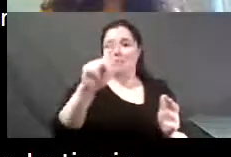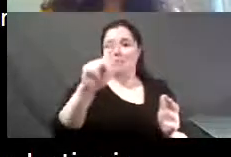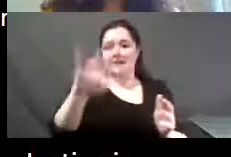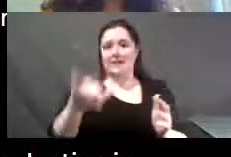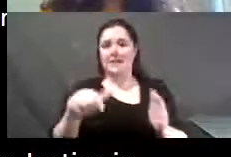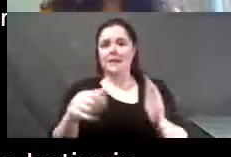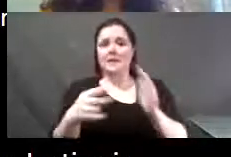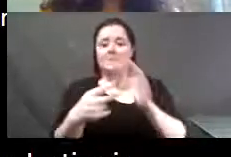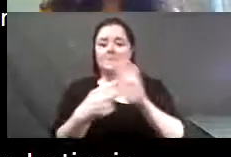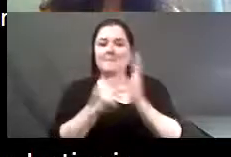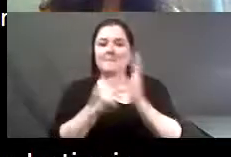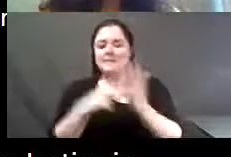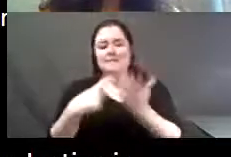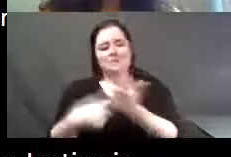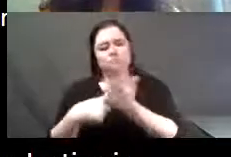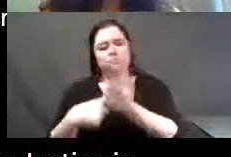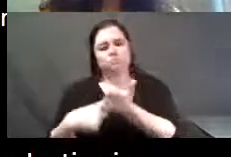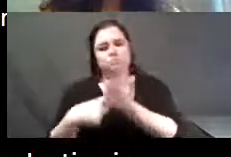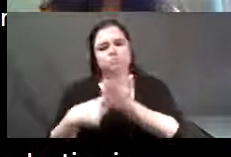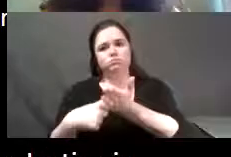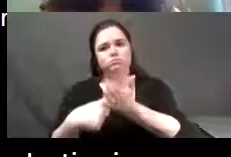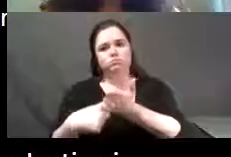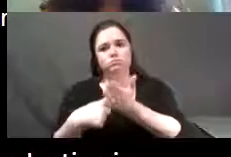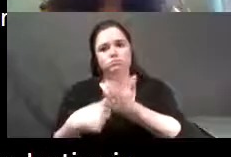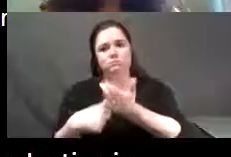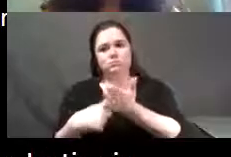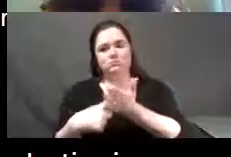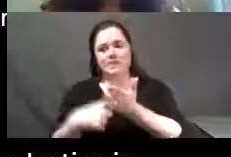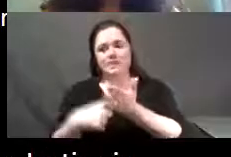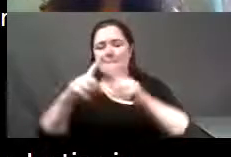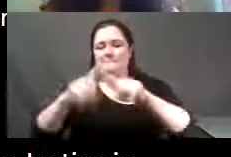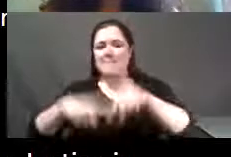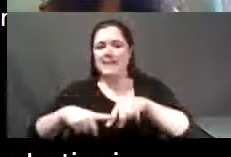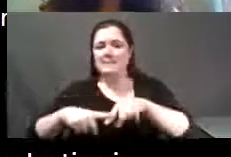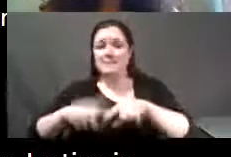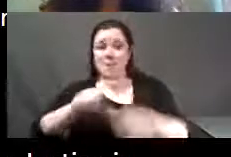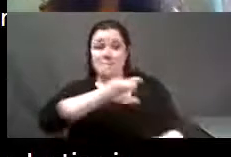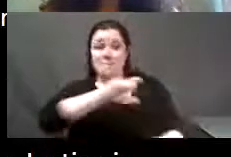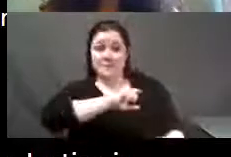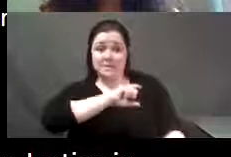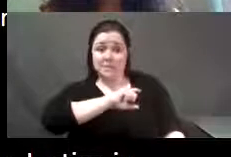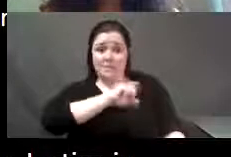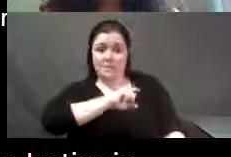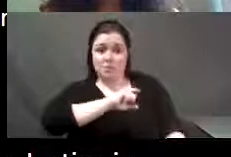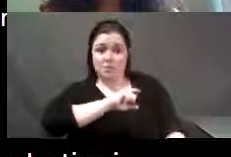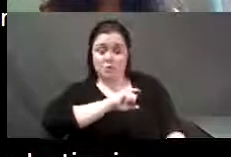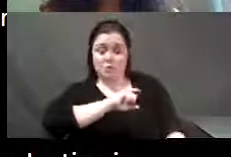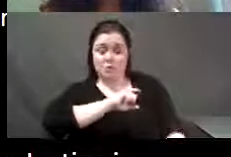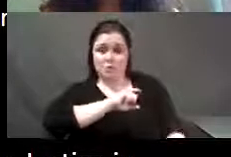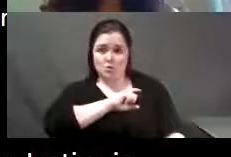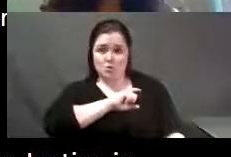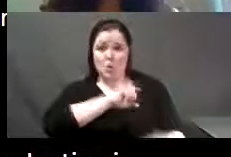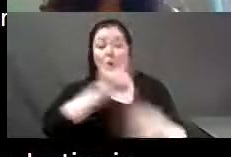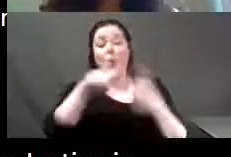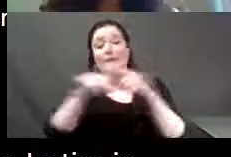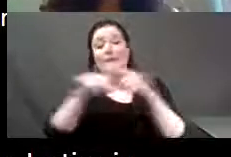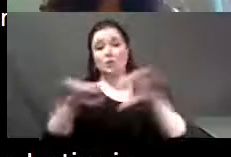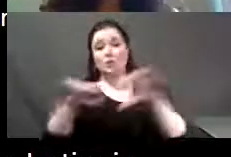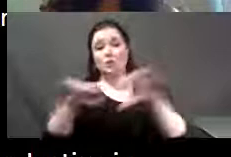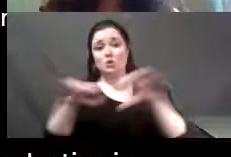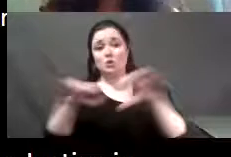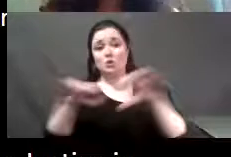of um, essentially police officers getting, when they do things on the